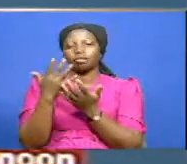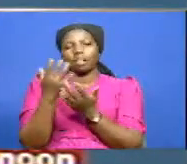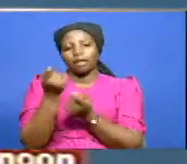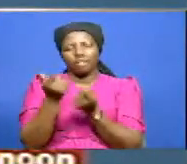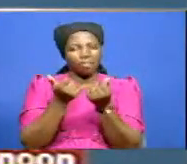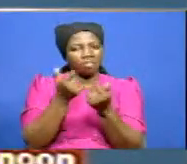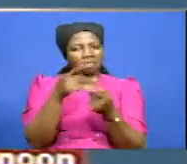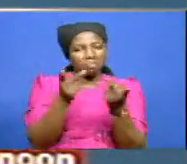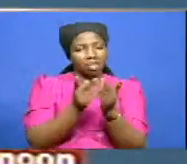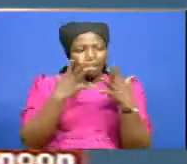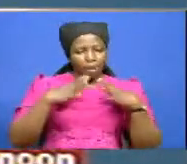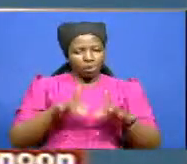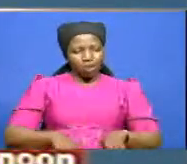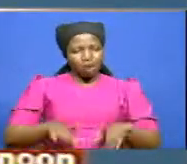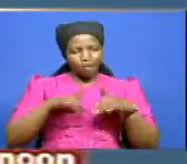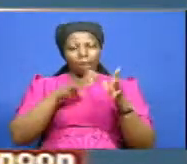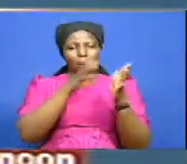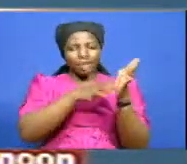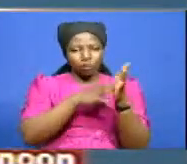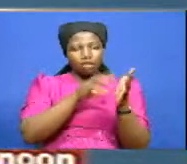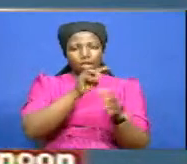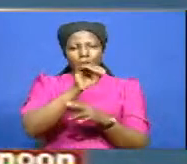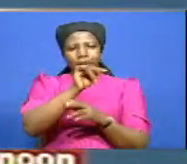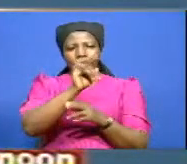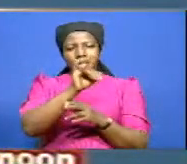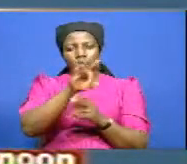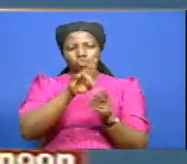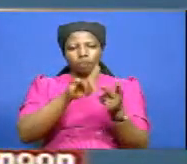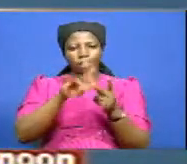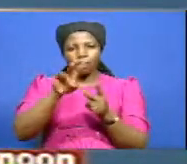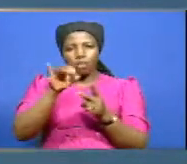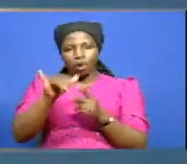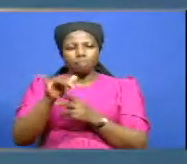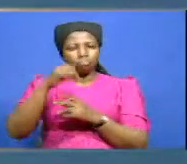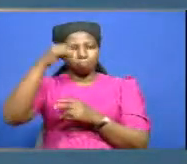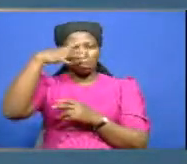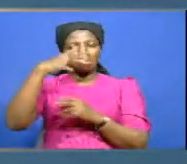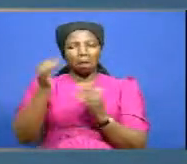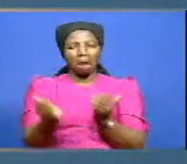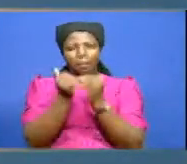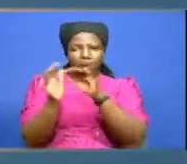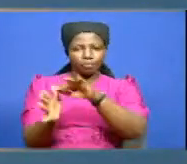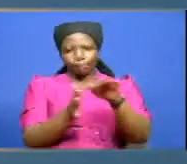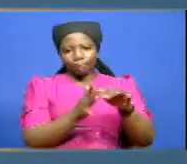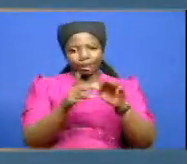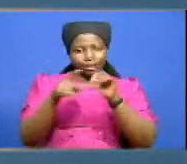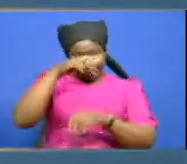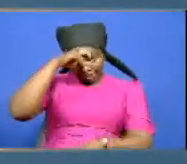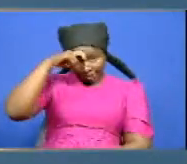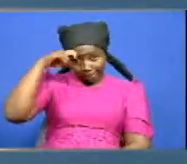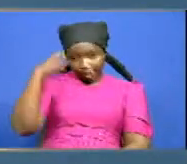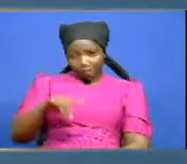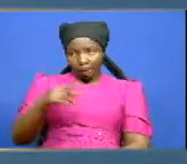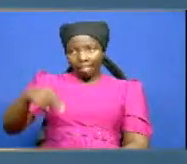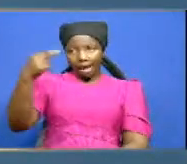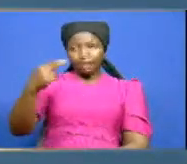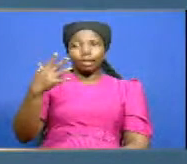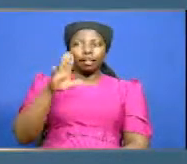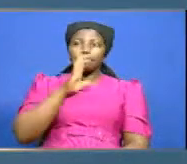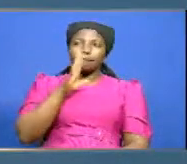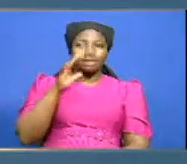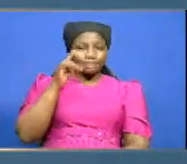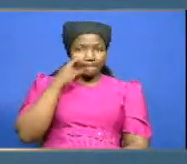residents in Machakos, Makindu Voi, expect sunny intervals to prevail. Let's have a look at temperatures. And this is it. The highest across the country will be